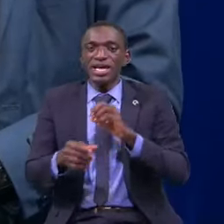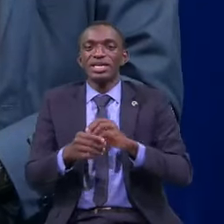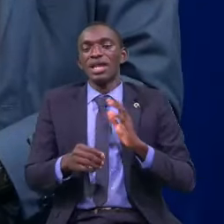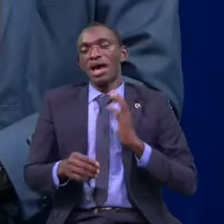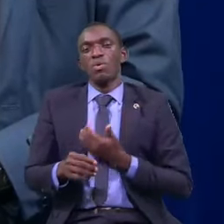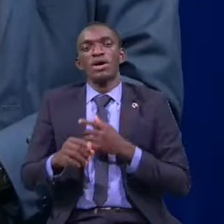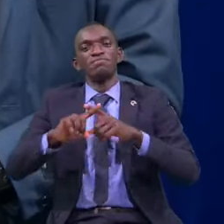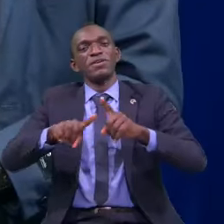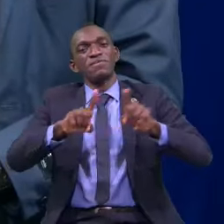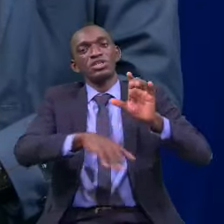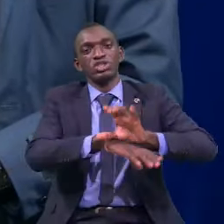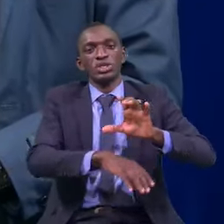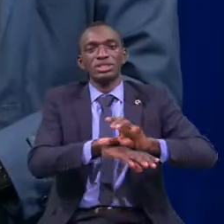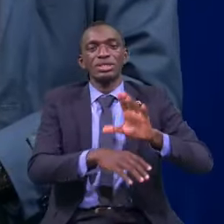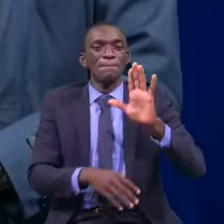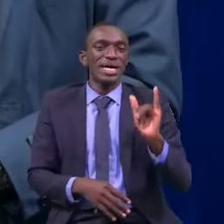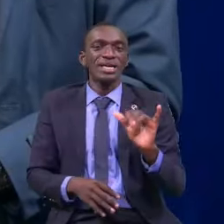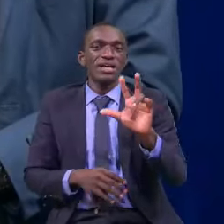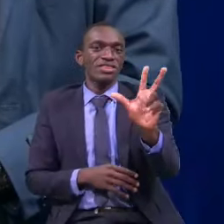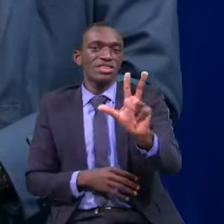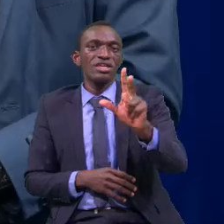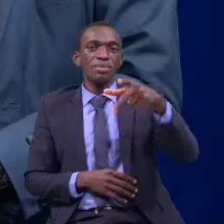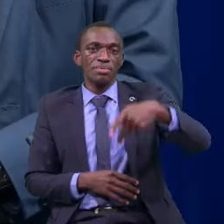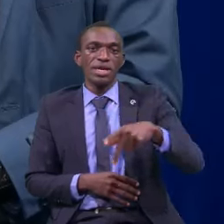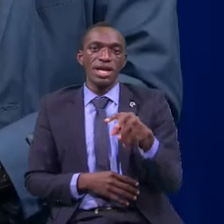p.m. second day of June.